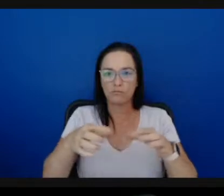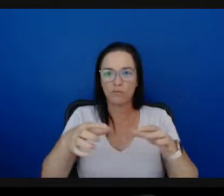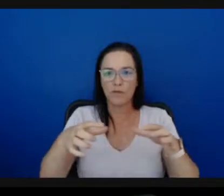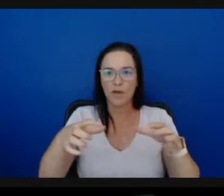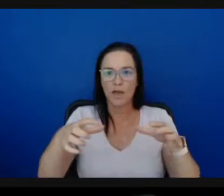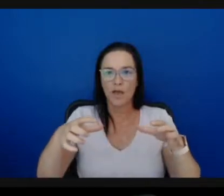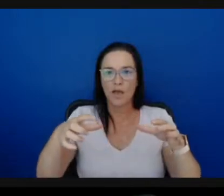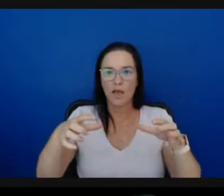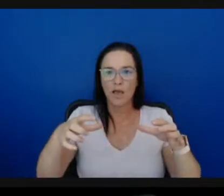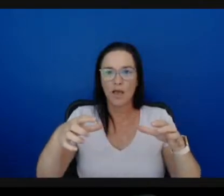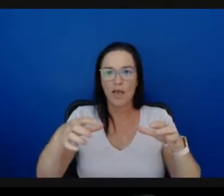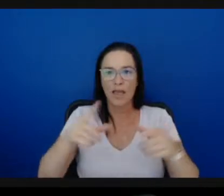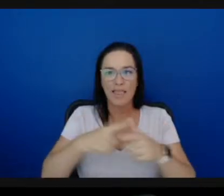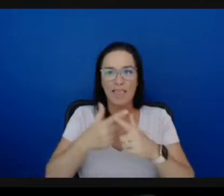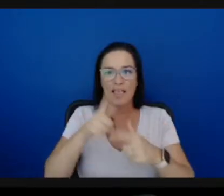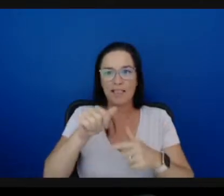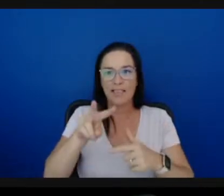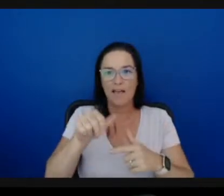several pads of lava.